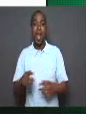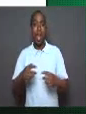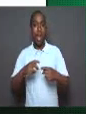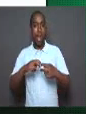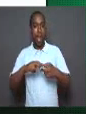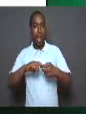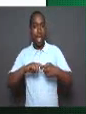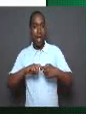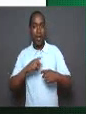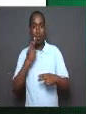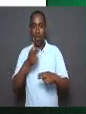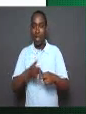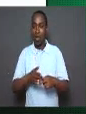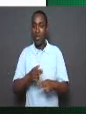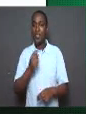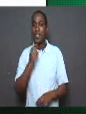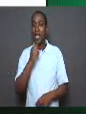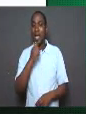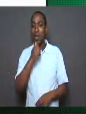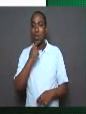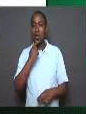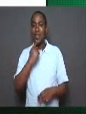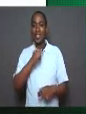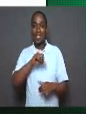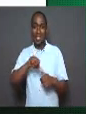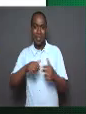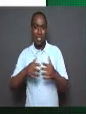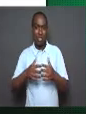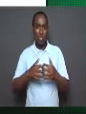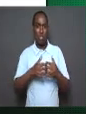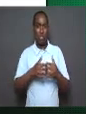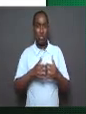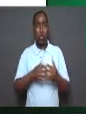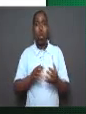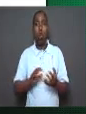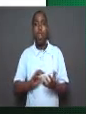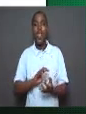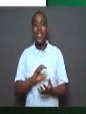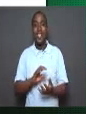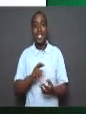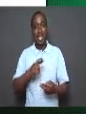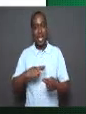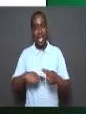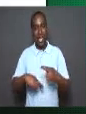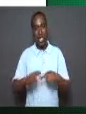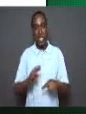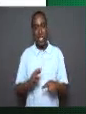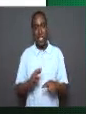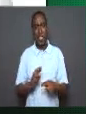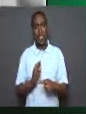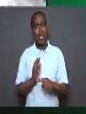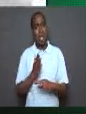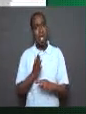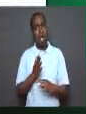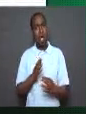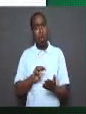The amino acids join together through a condensation reaction in which a